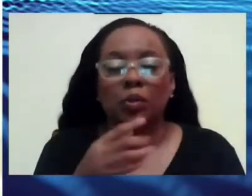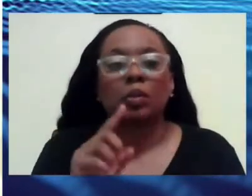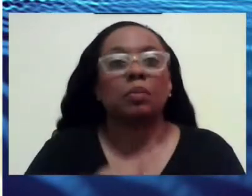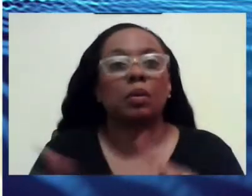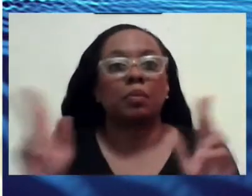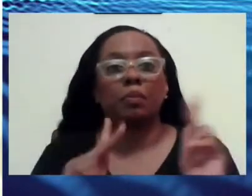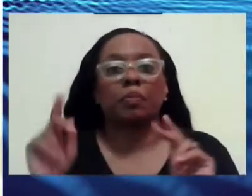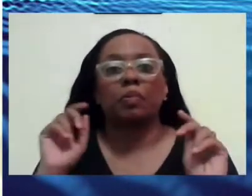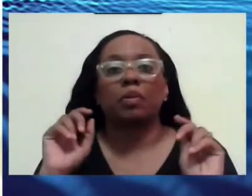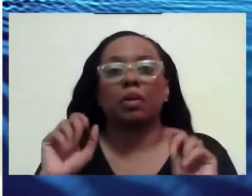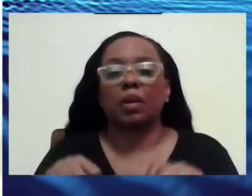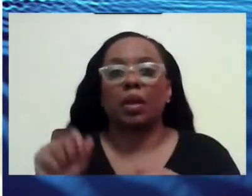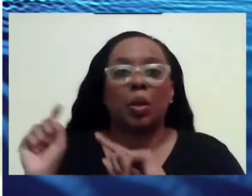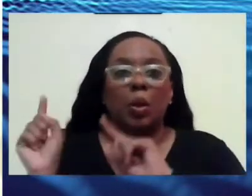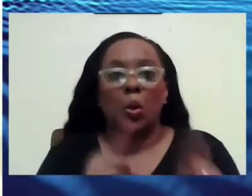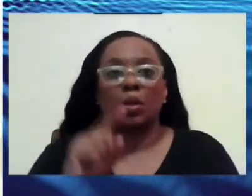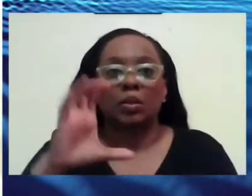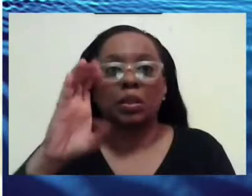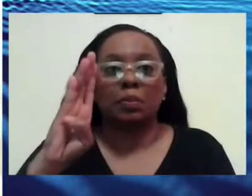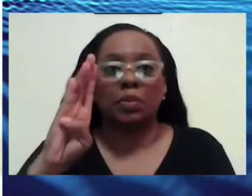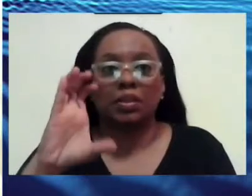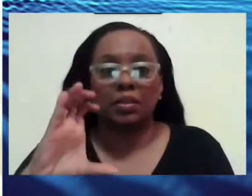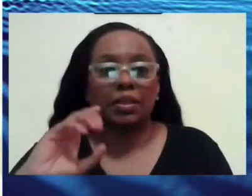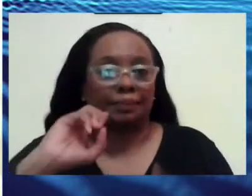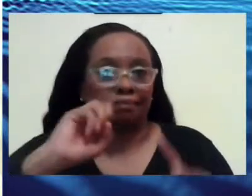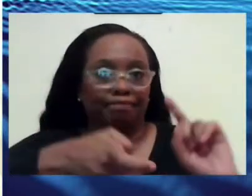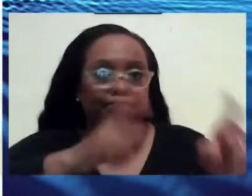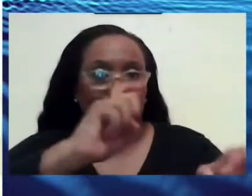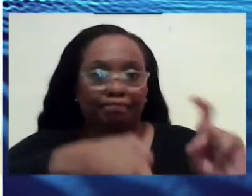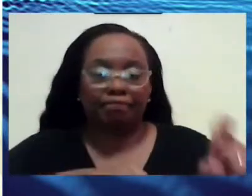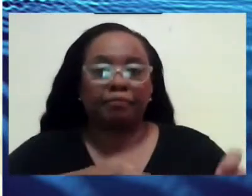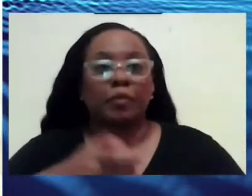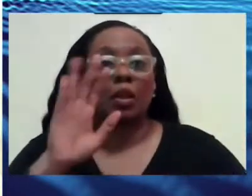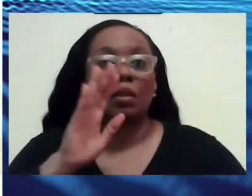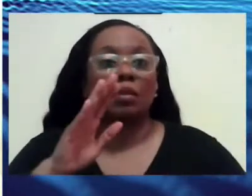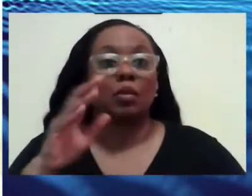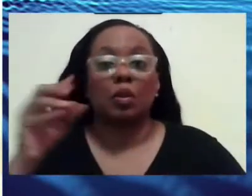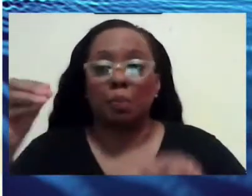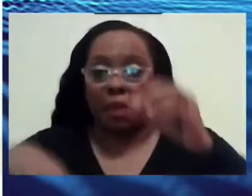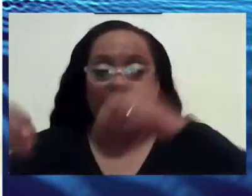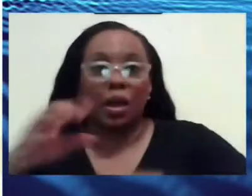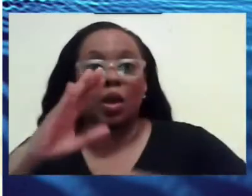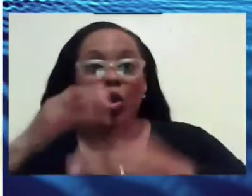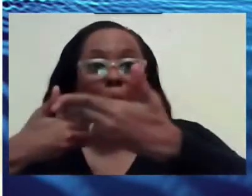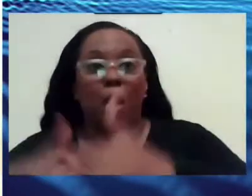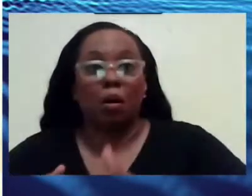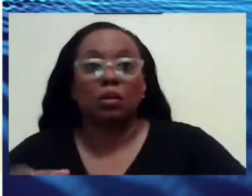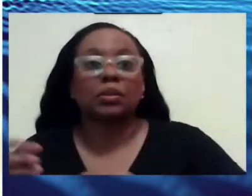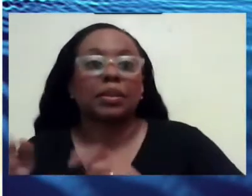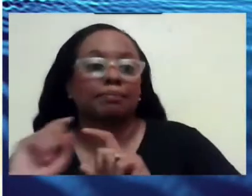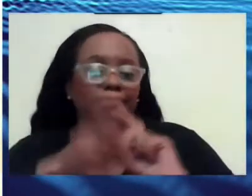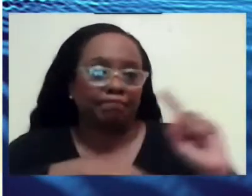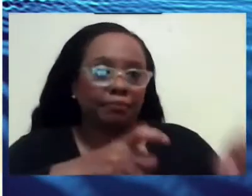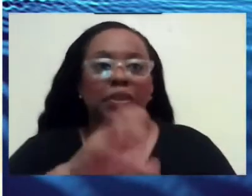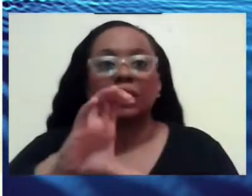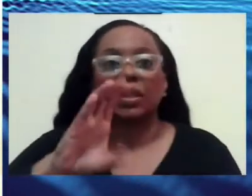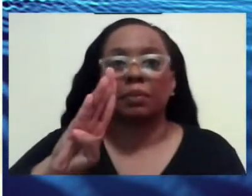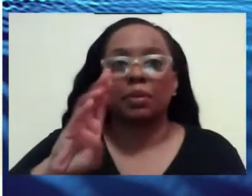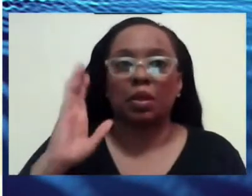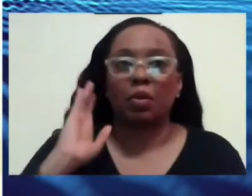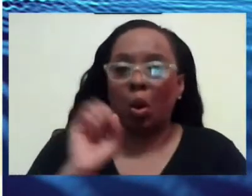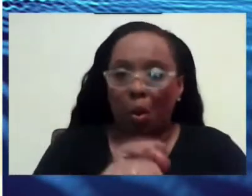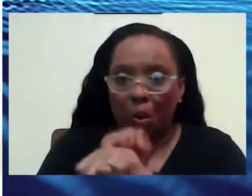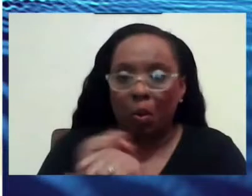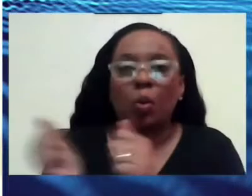CBC and drop off the necessary items that will be boxed and sent to St. Vincent. And CBC has made it clear they will be working with the